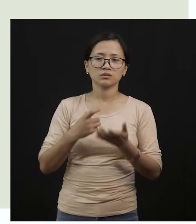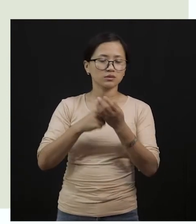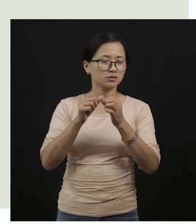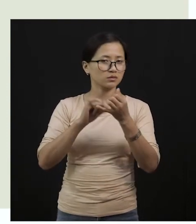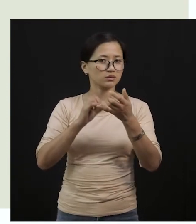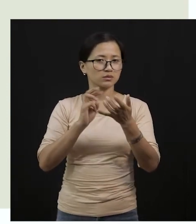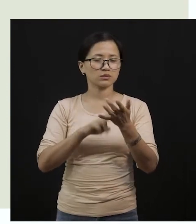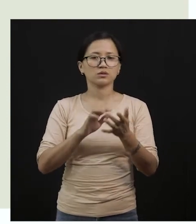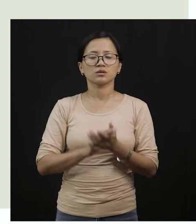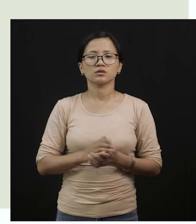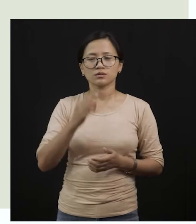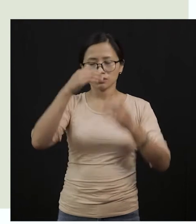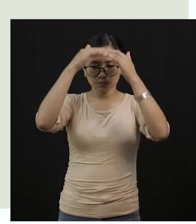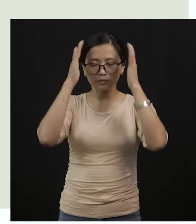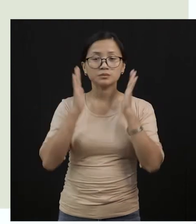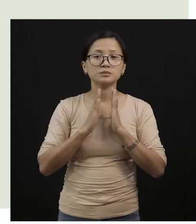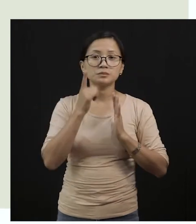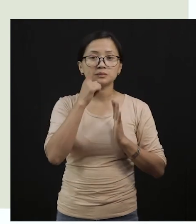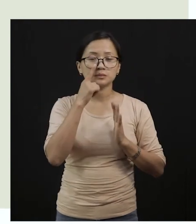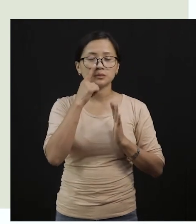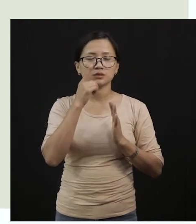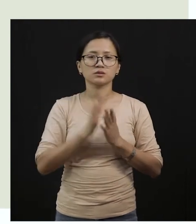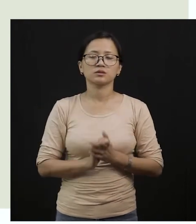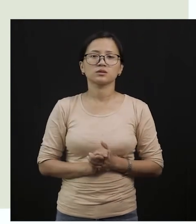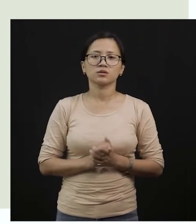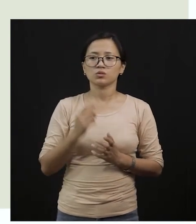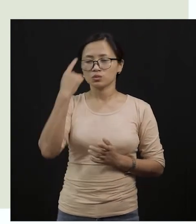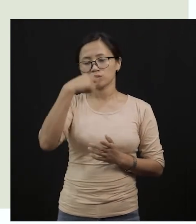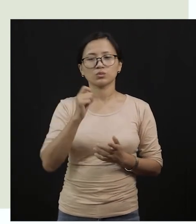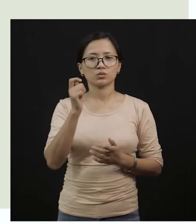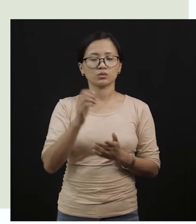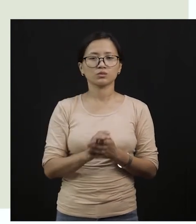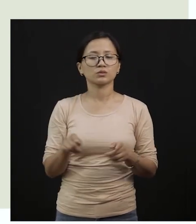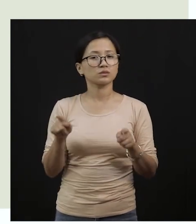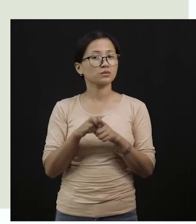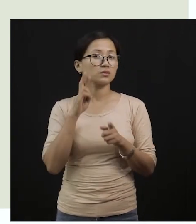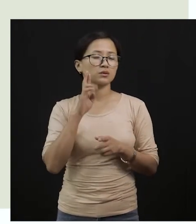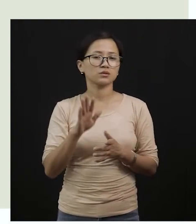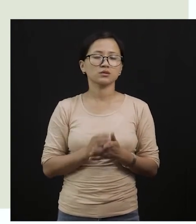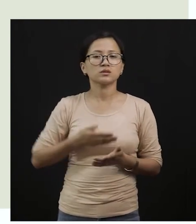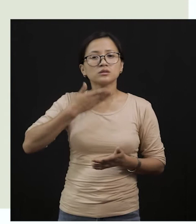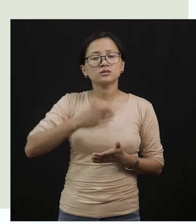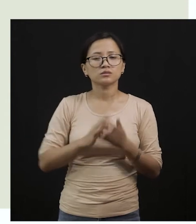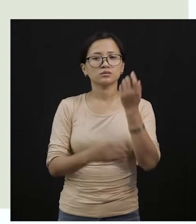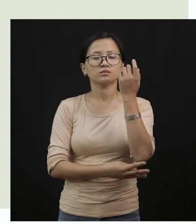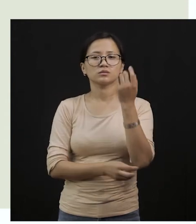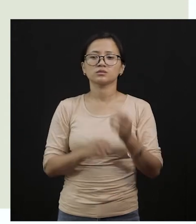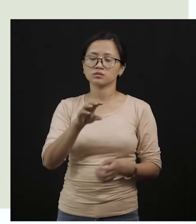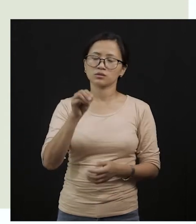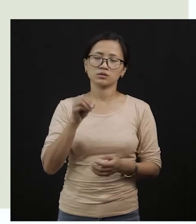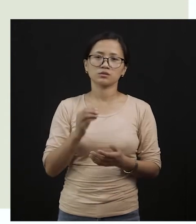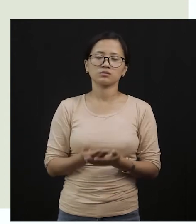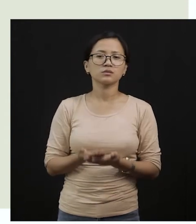reason why Mother Teresa and her sisters, okay, the other sisters who work with her, teach the poor children without taking anything